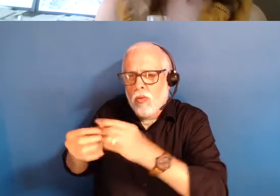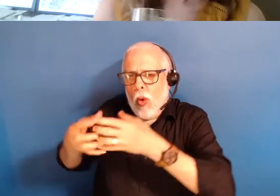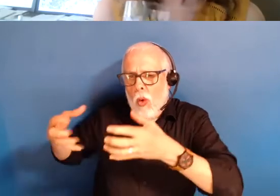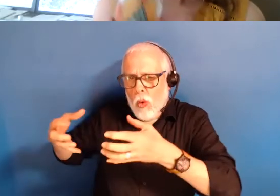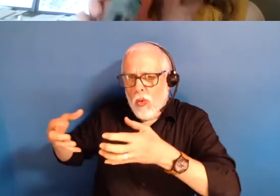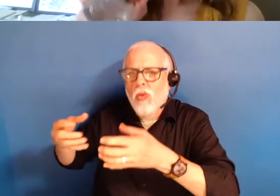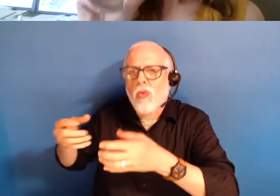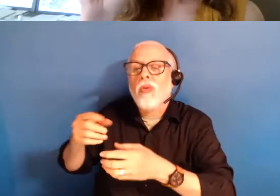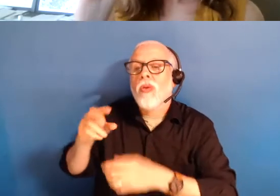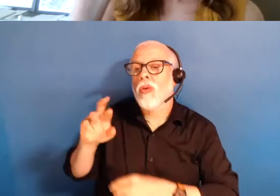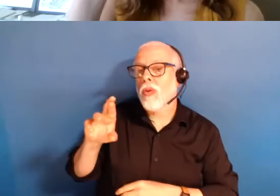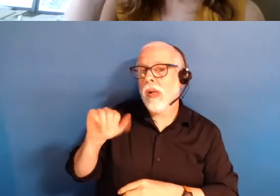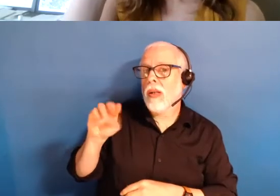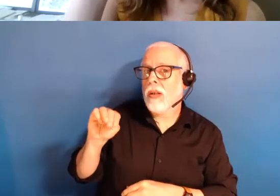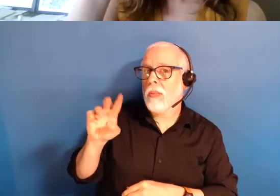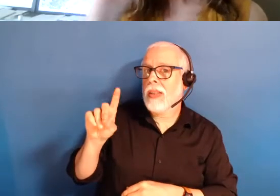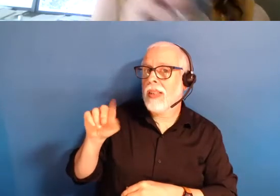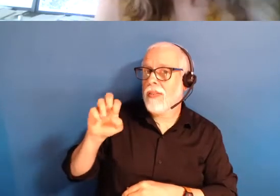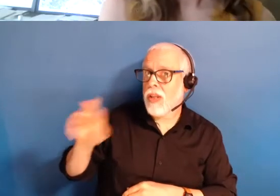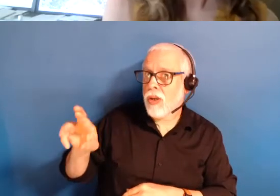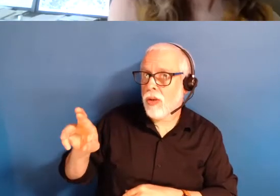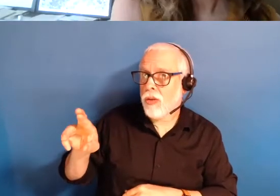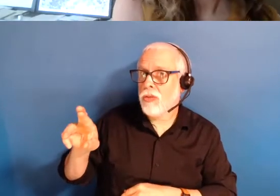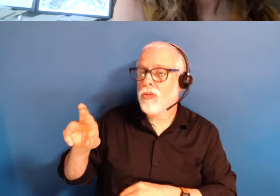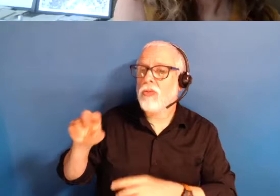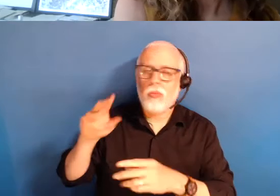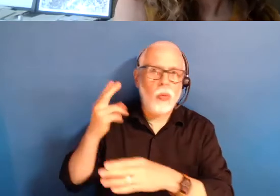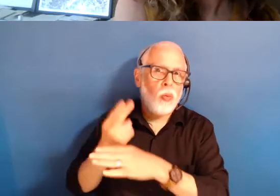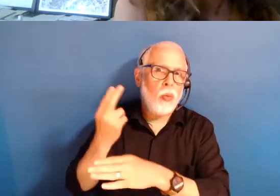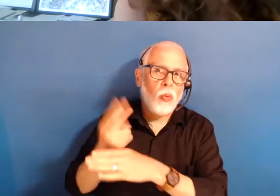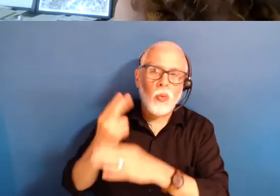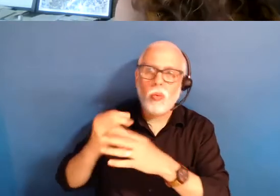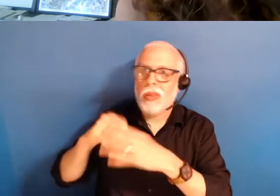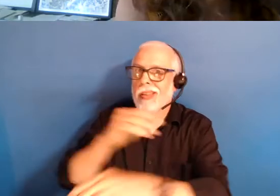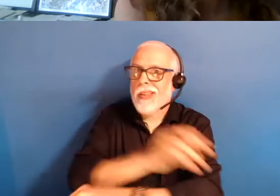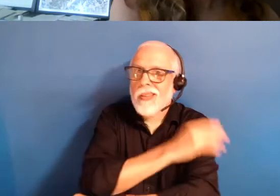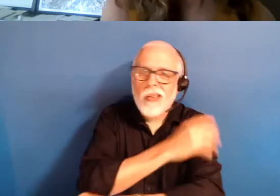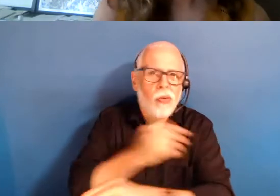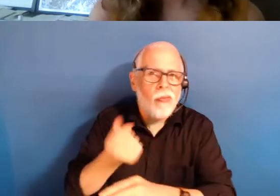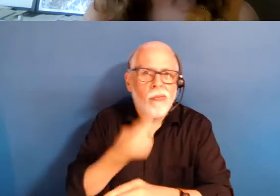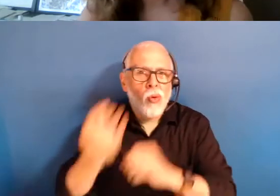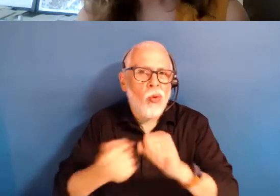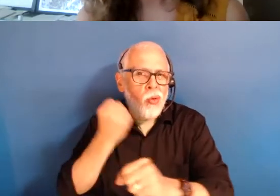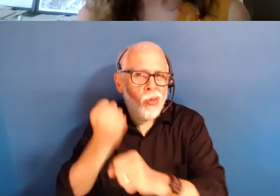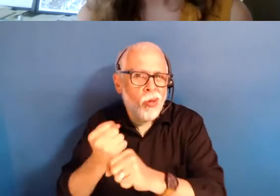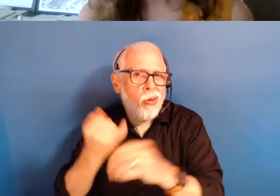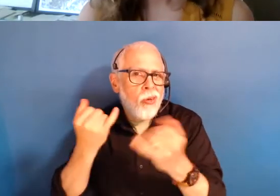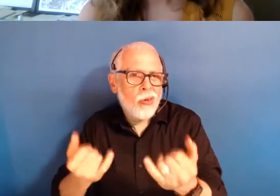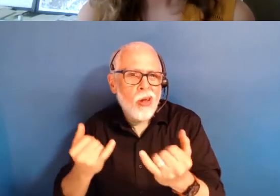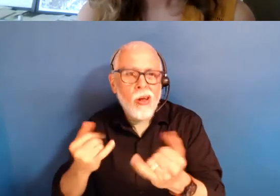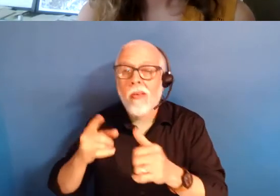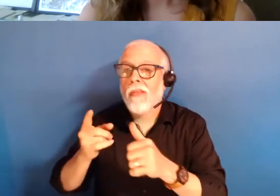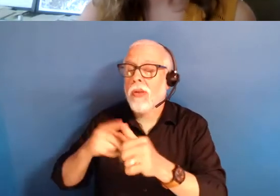And Remdesivir has been in clinical use for a couple years now. It was